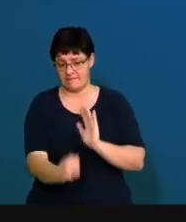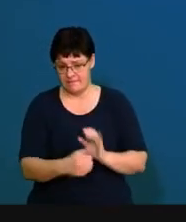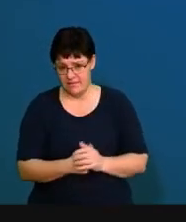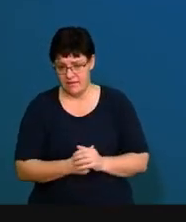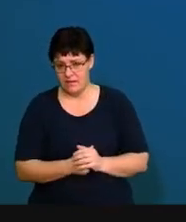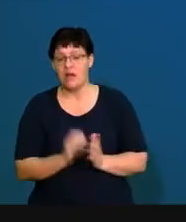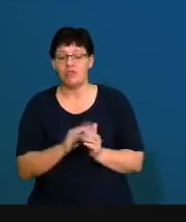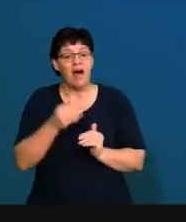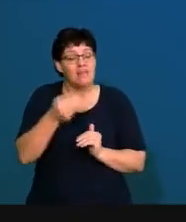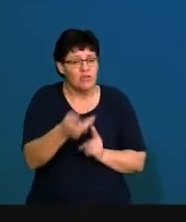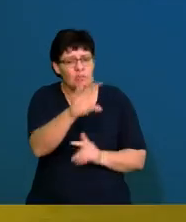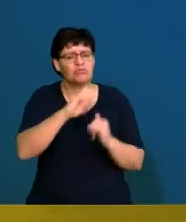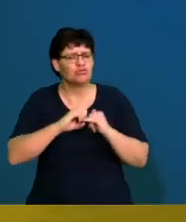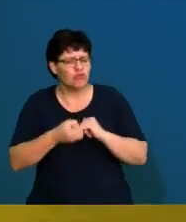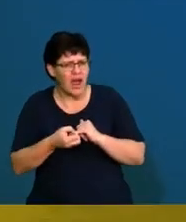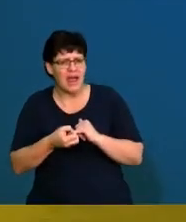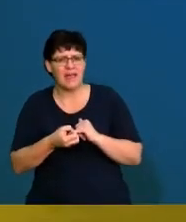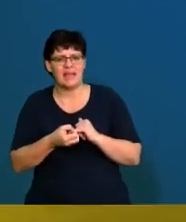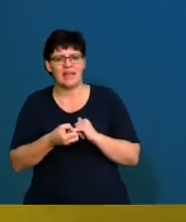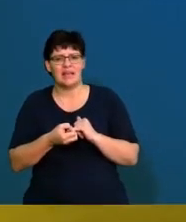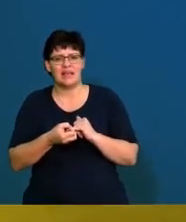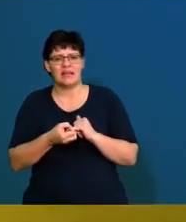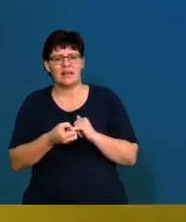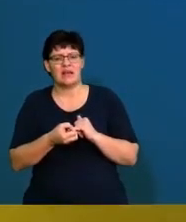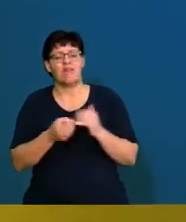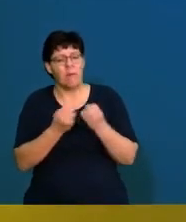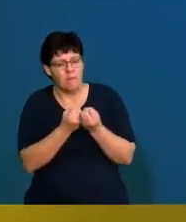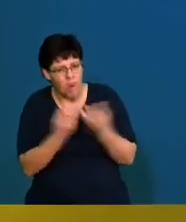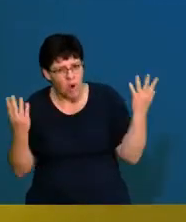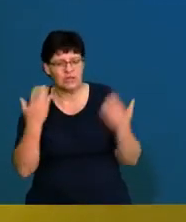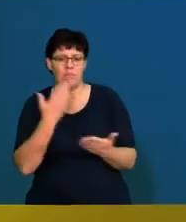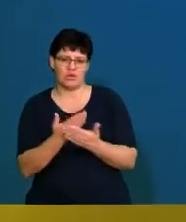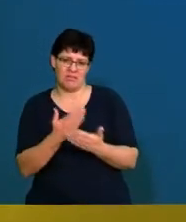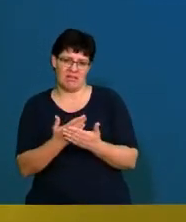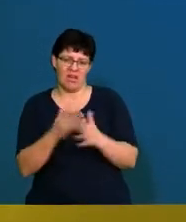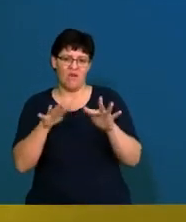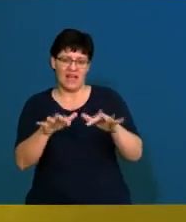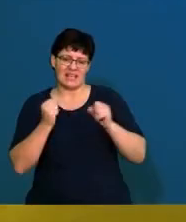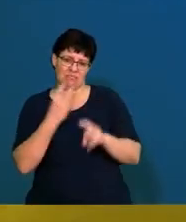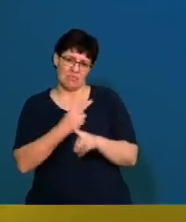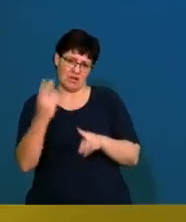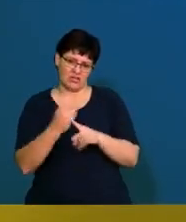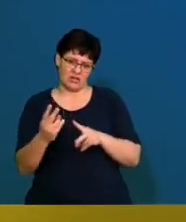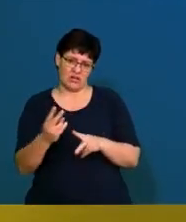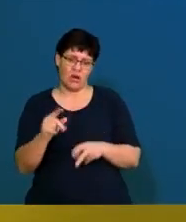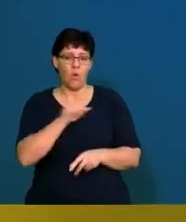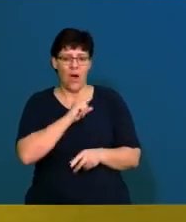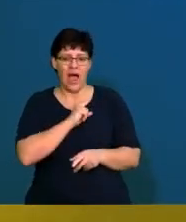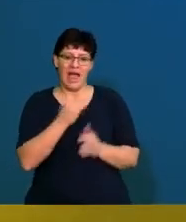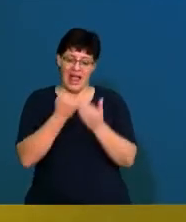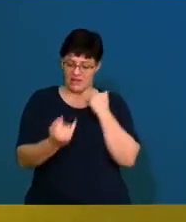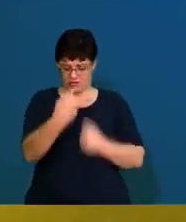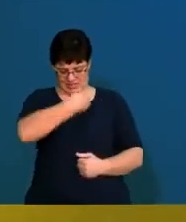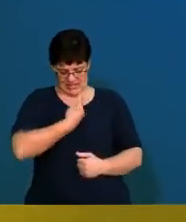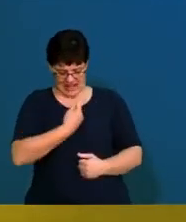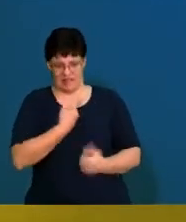that, we need to also try to, you know, cover as much aspects of the exam prep, that, because this is an